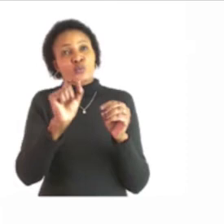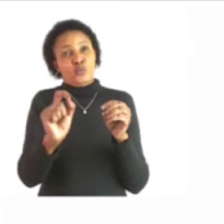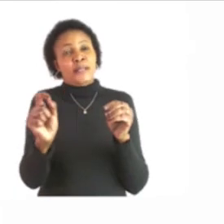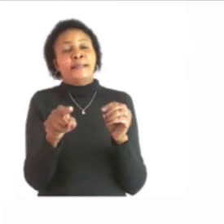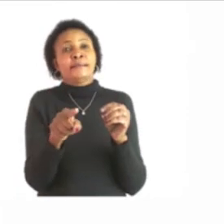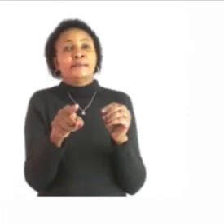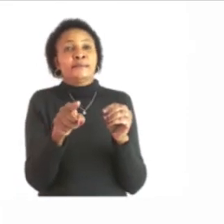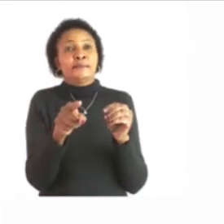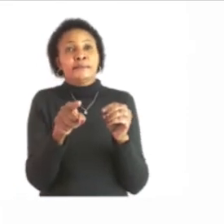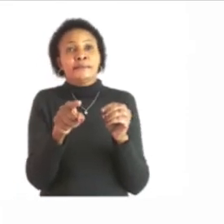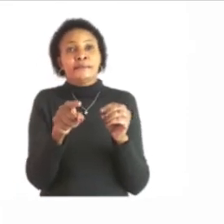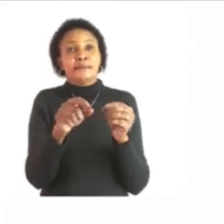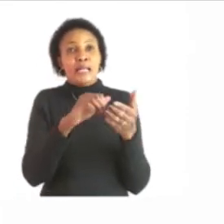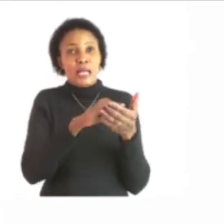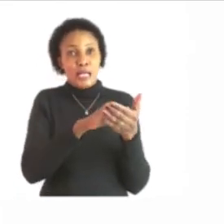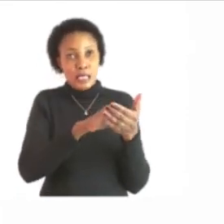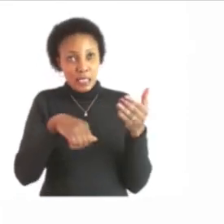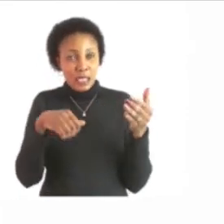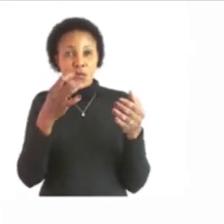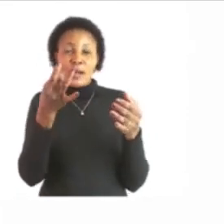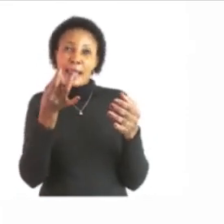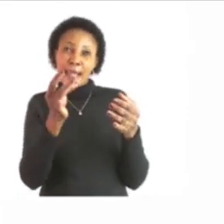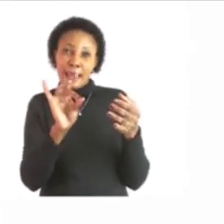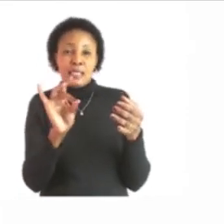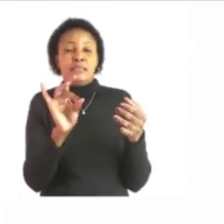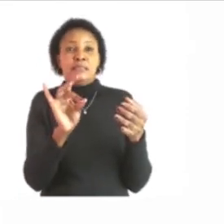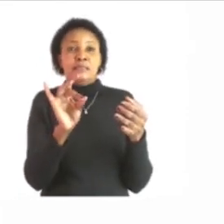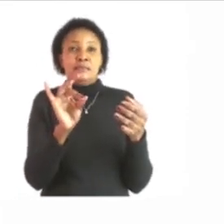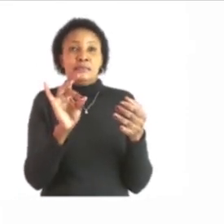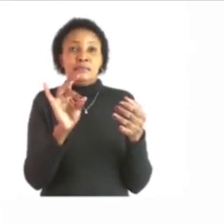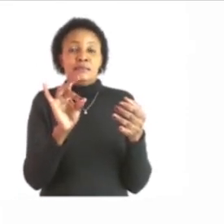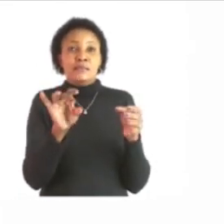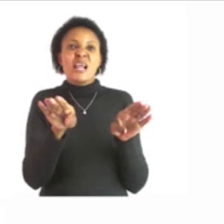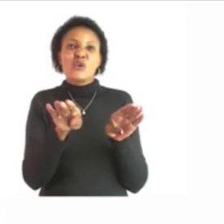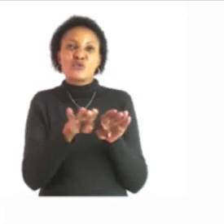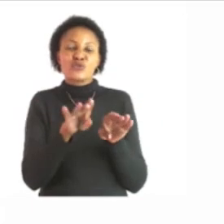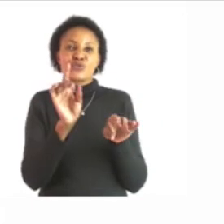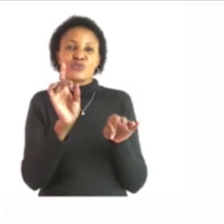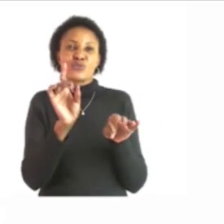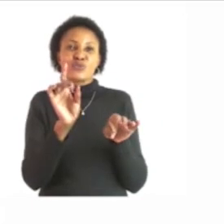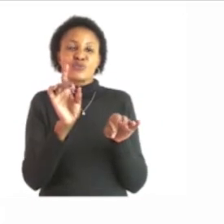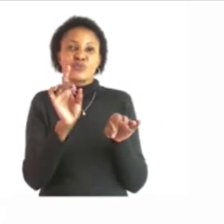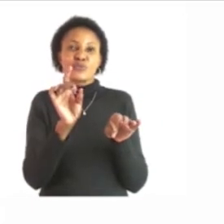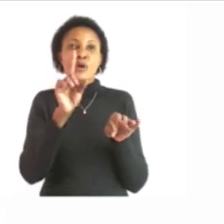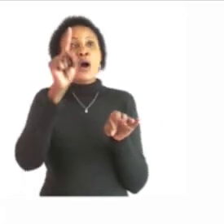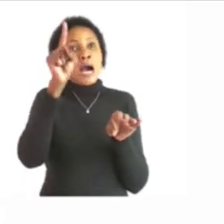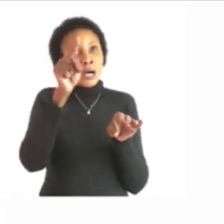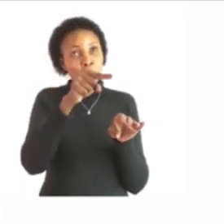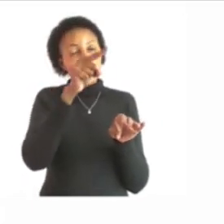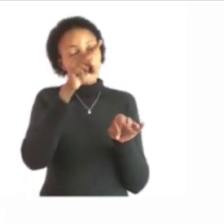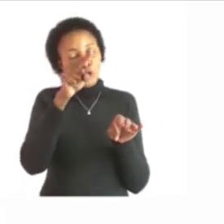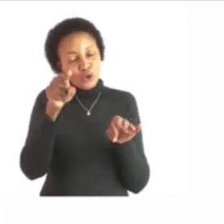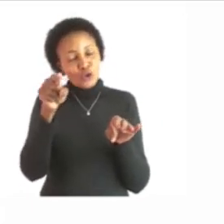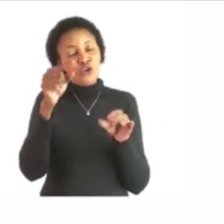says take away 8. So what you have to do, it's always best to cross out when